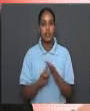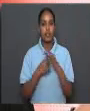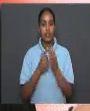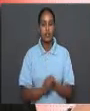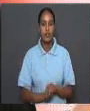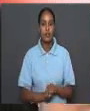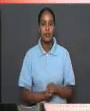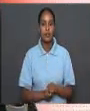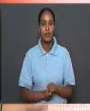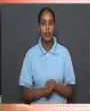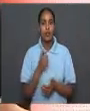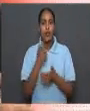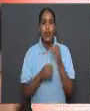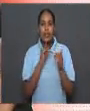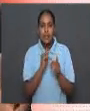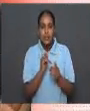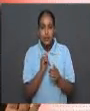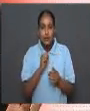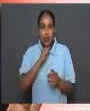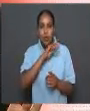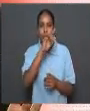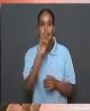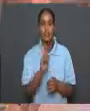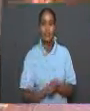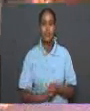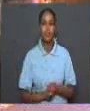started. What is corrosion?